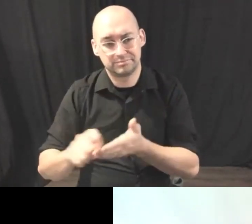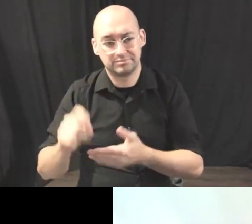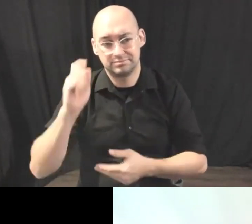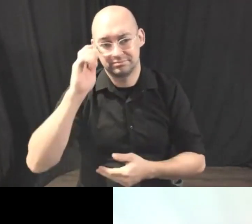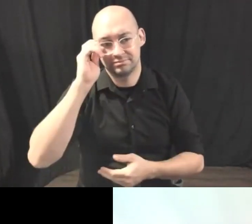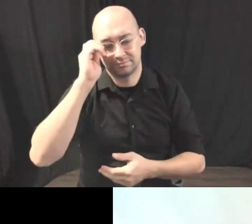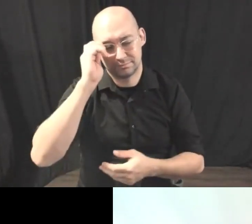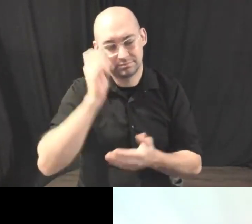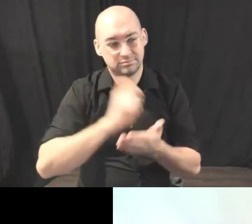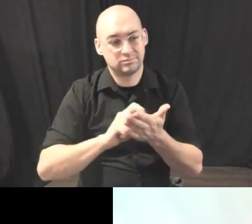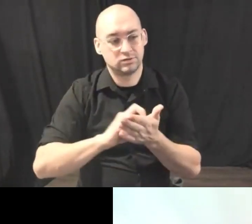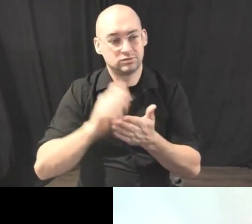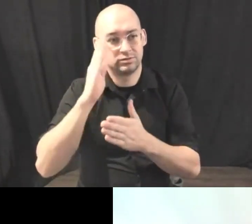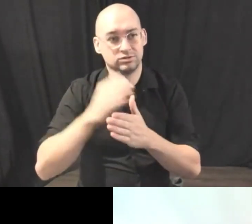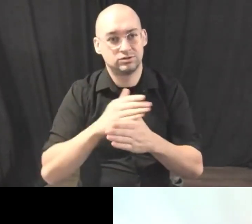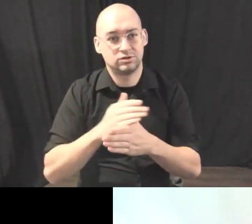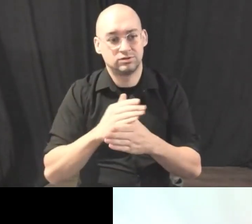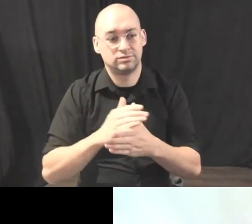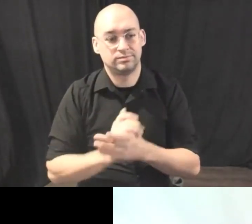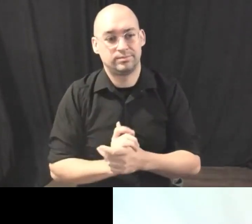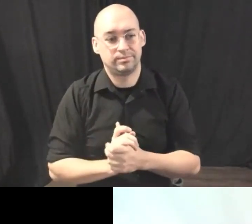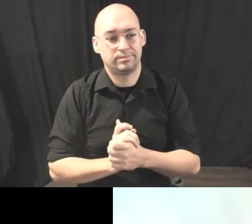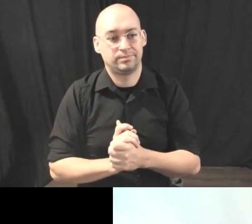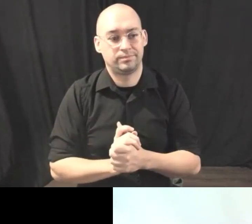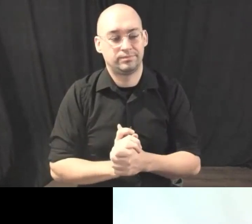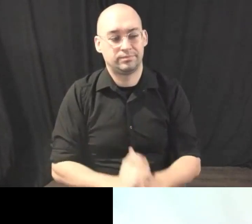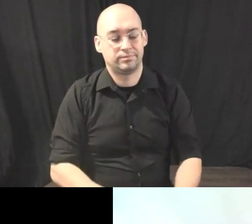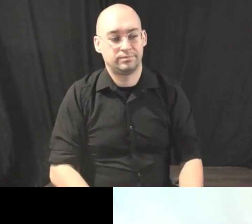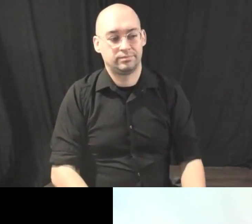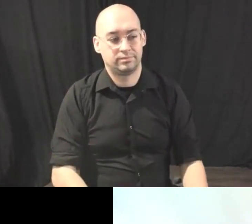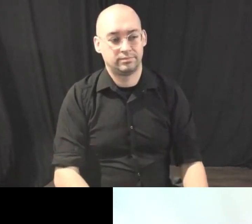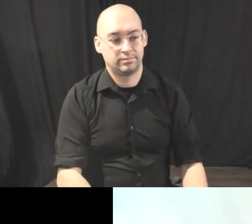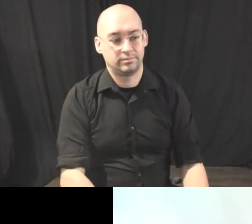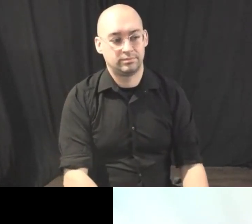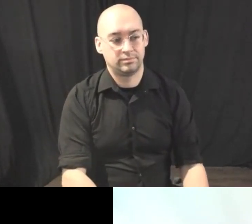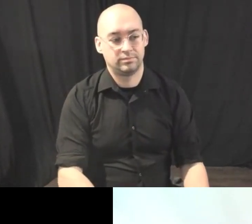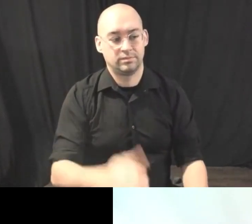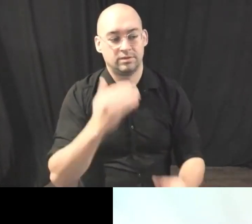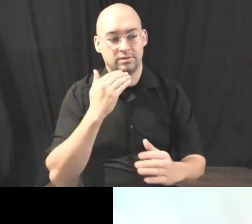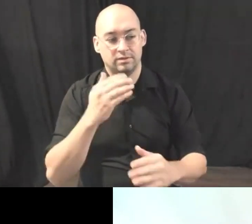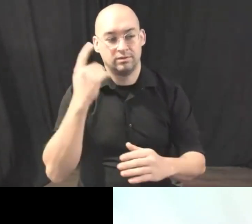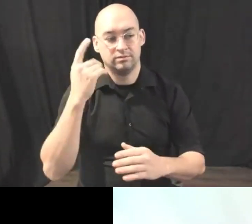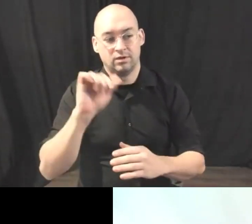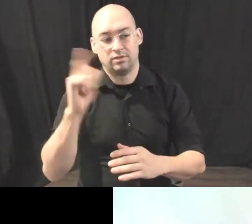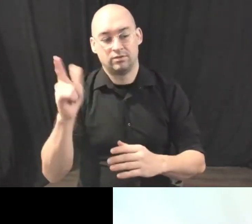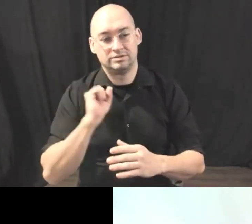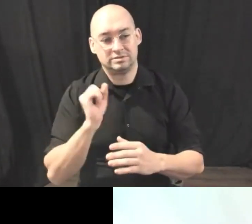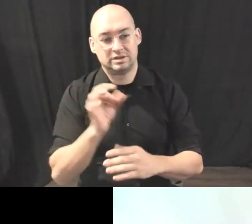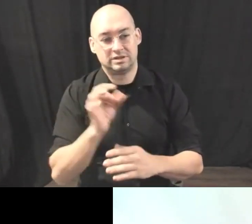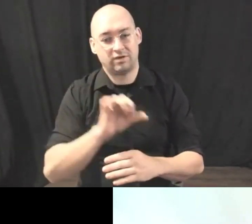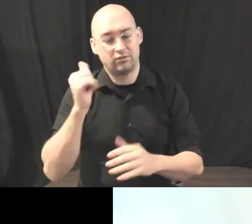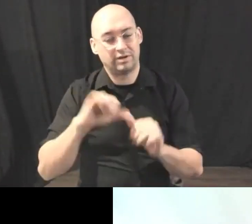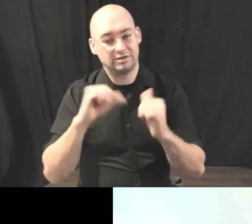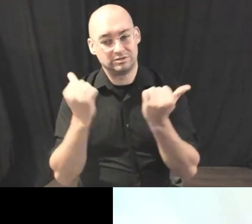out. We didn't thank our other department directors and staff, our other agencies. They were